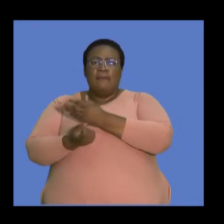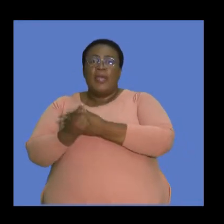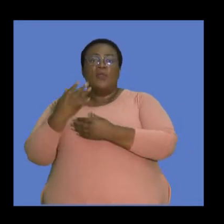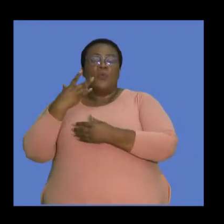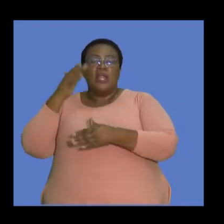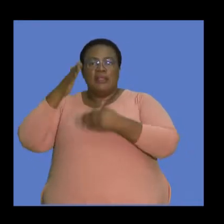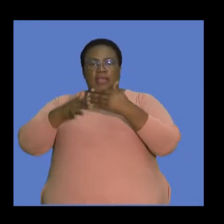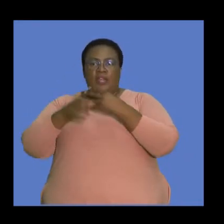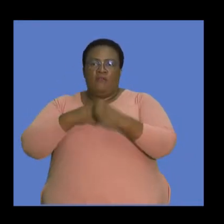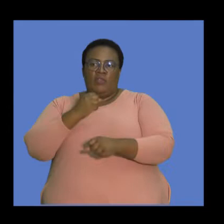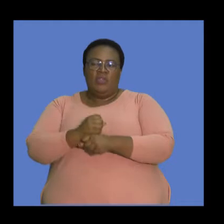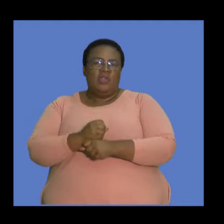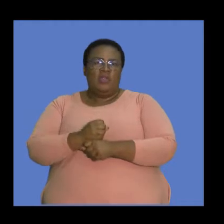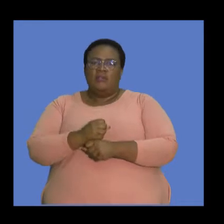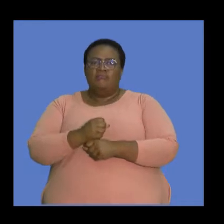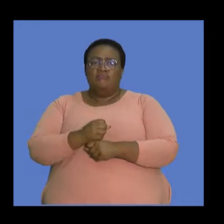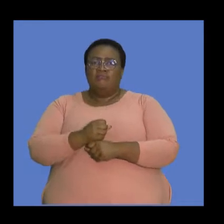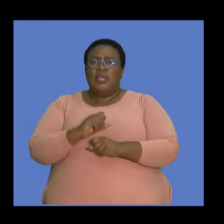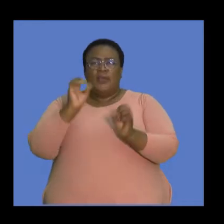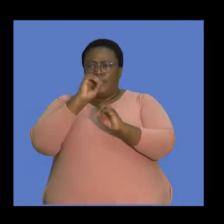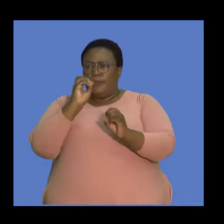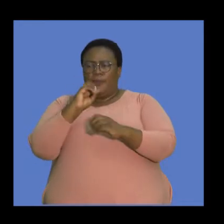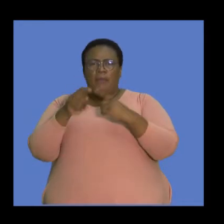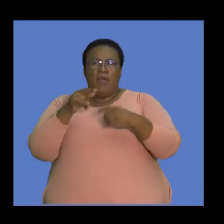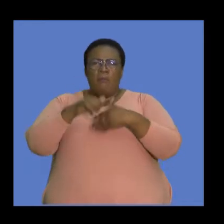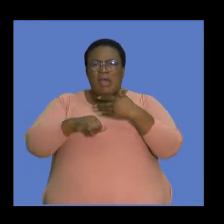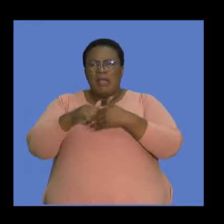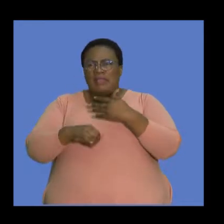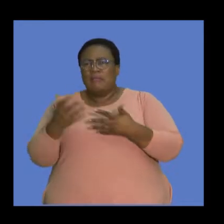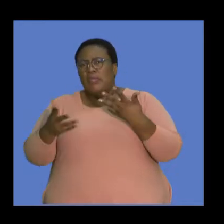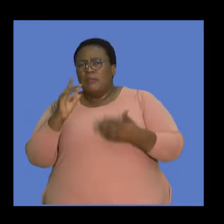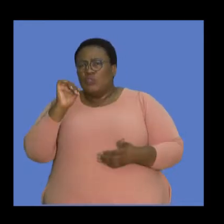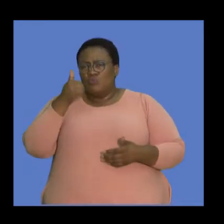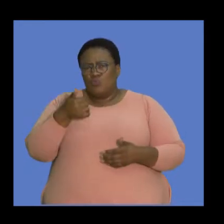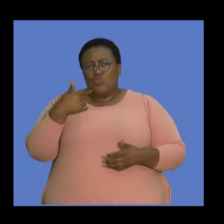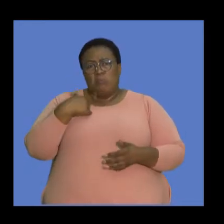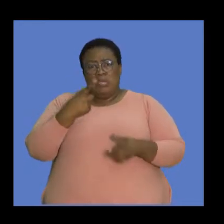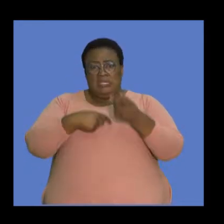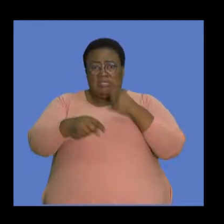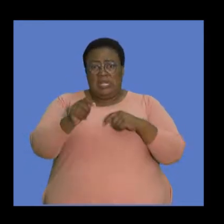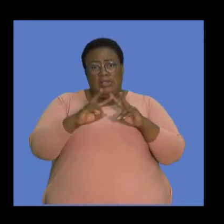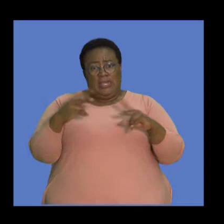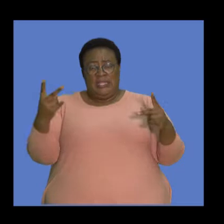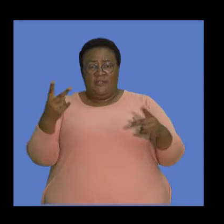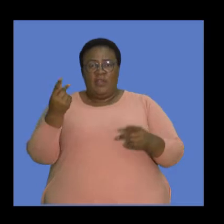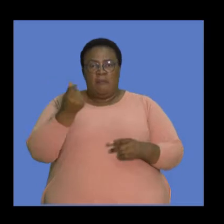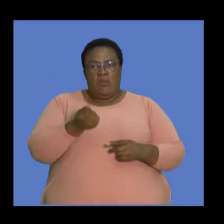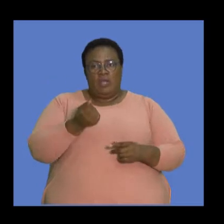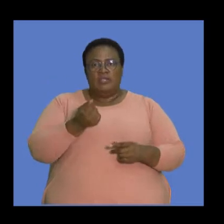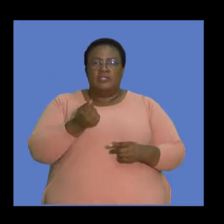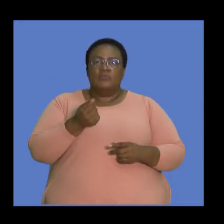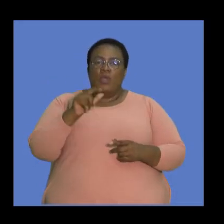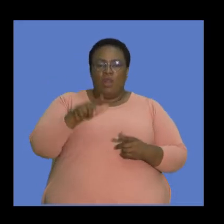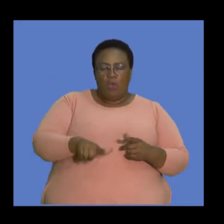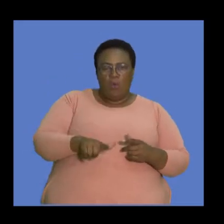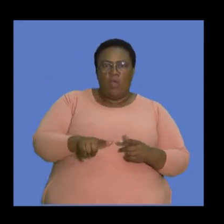year. It's nothing about monthly and all of that. Yes, it might be that tomorrow I will sell it at a different price, which is